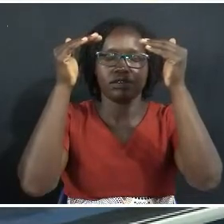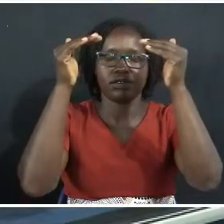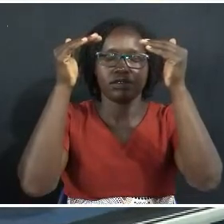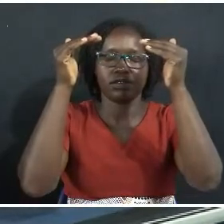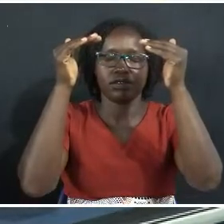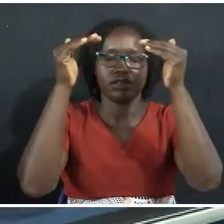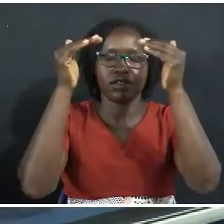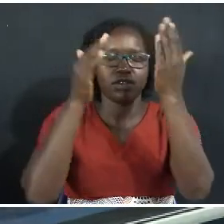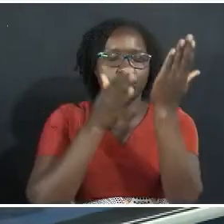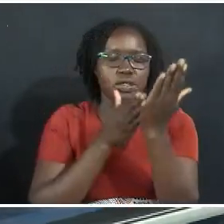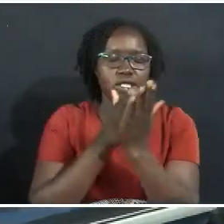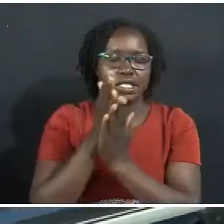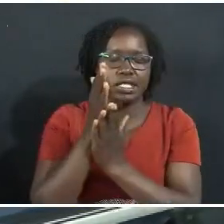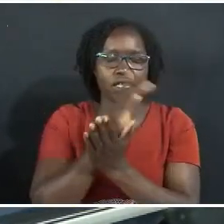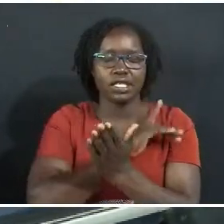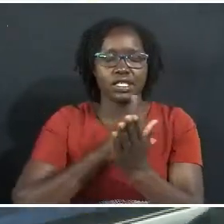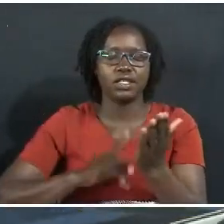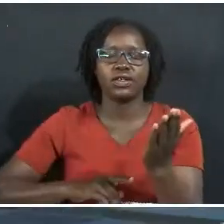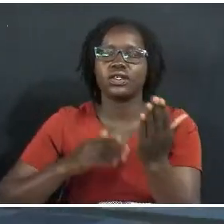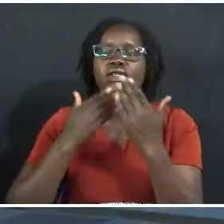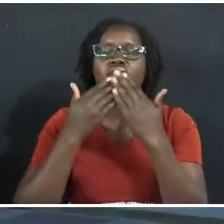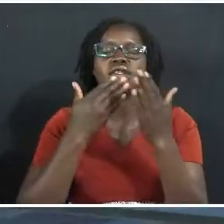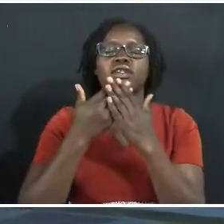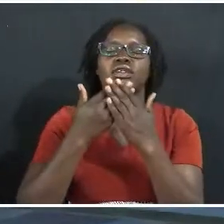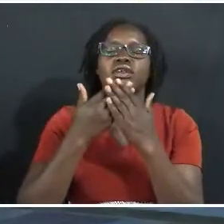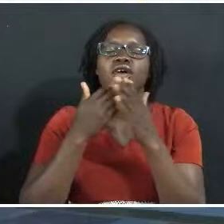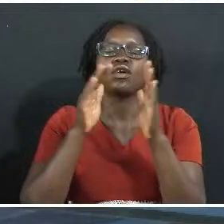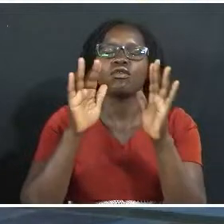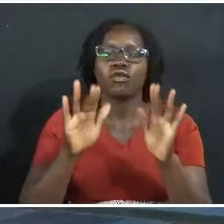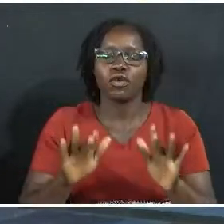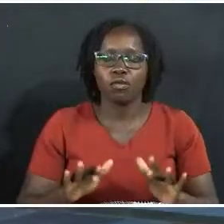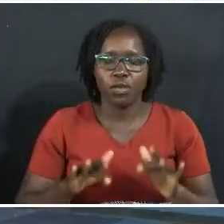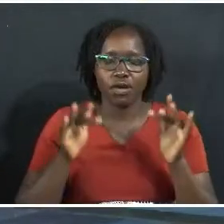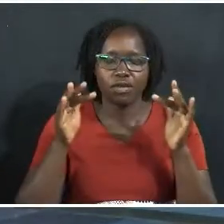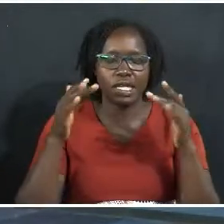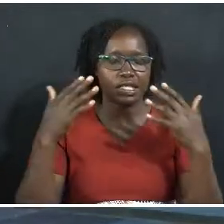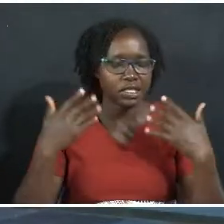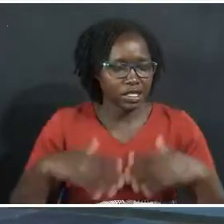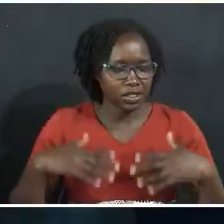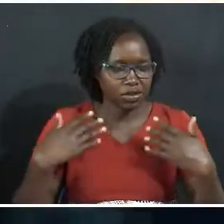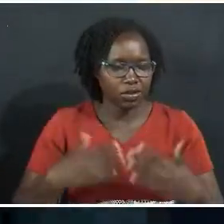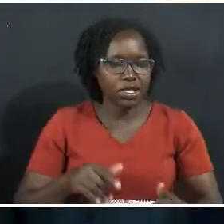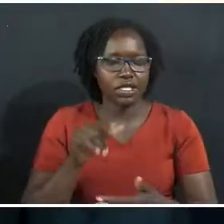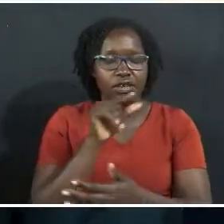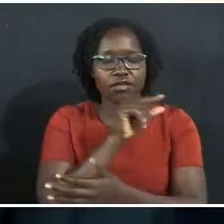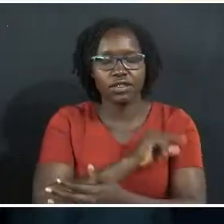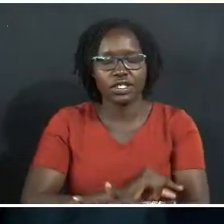we sincerely, Lord, thank you for your marvelous grace. Amen.